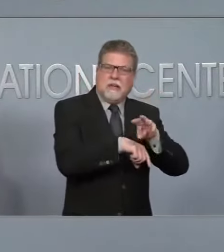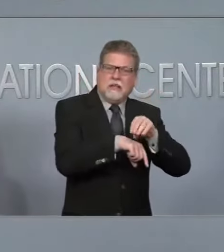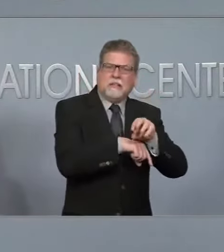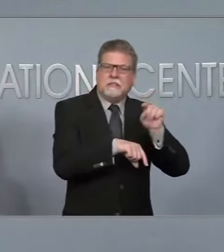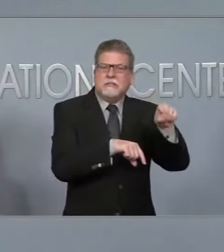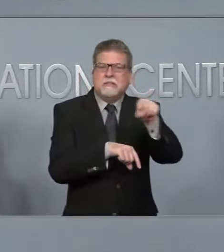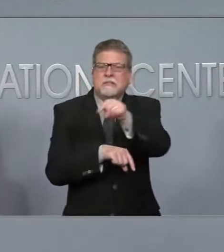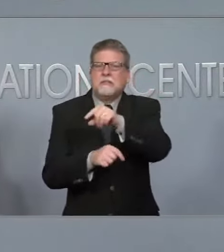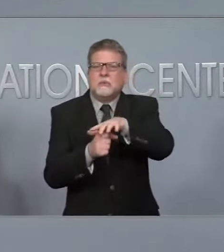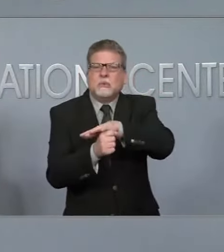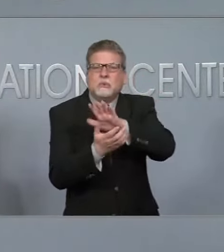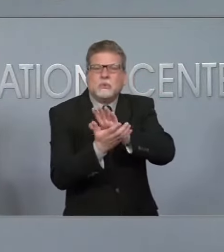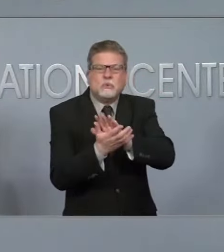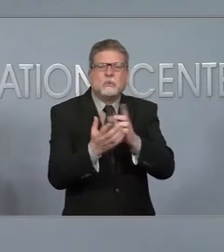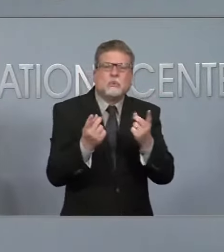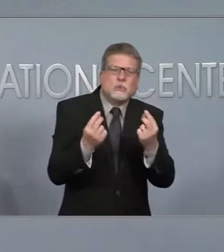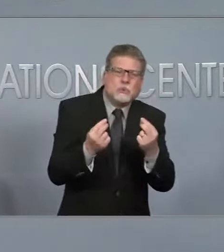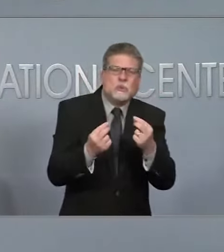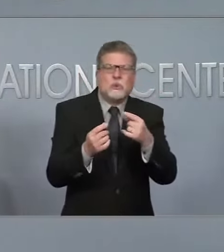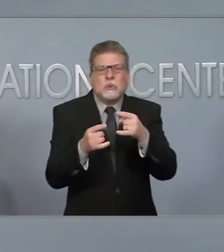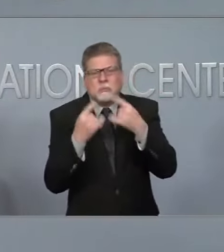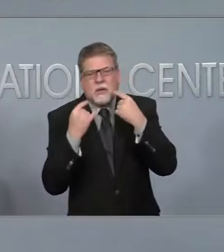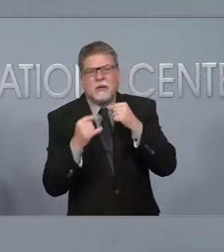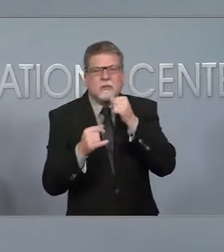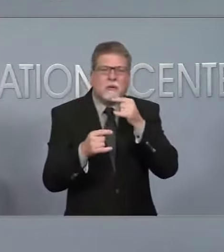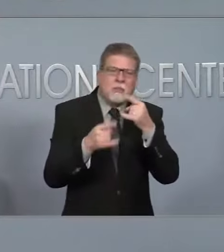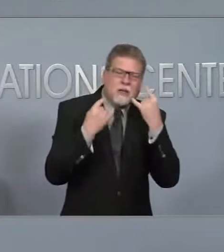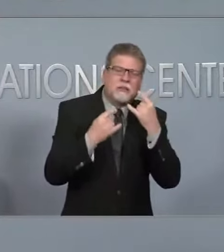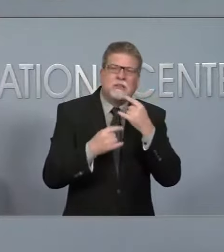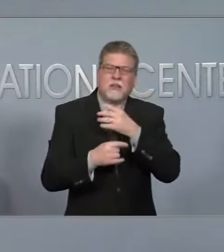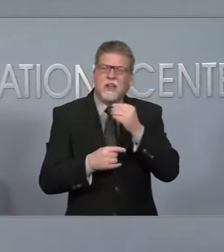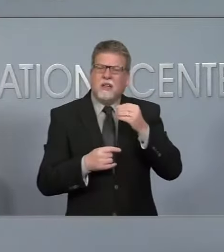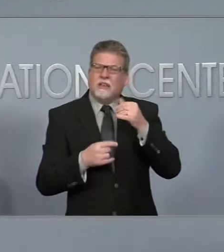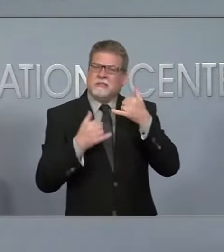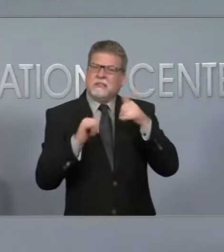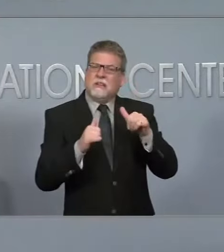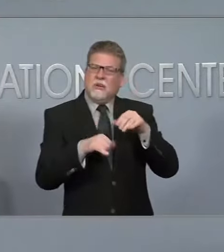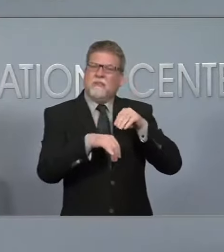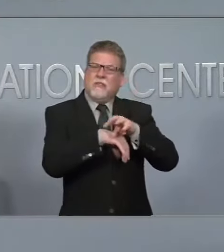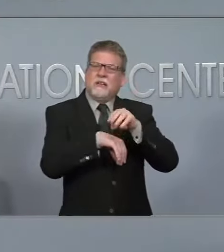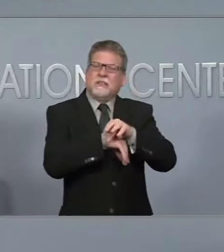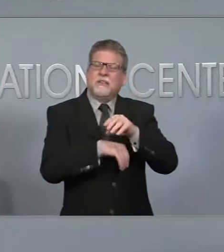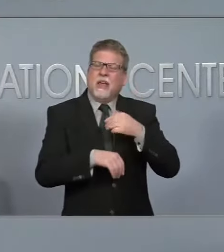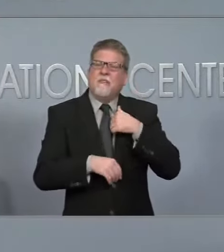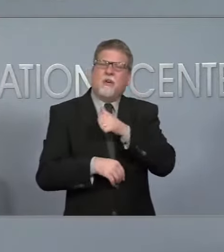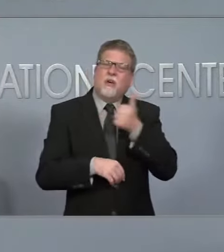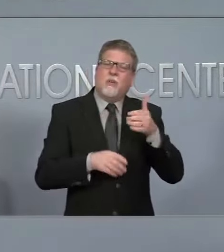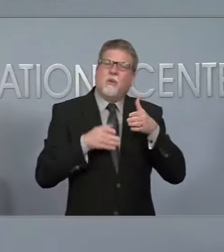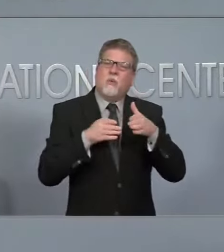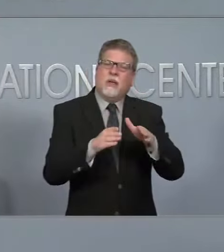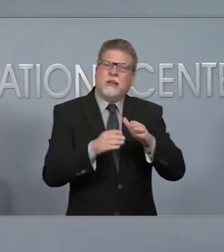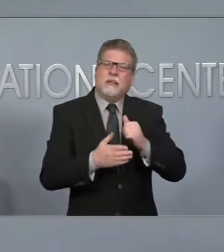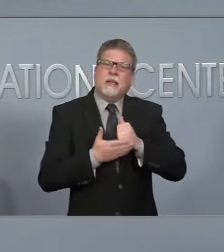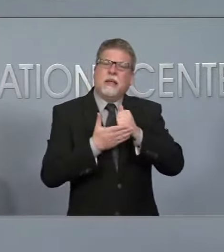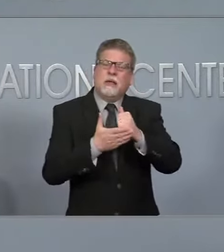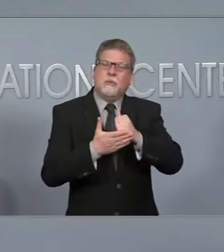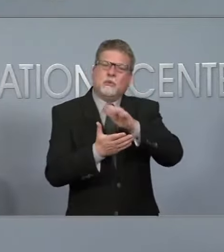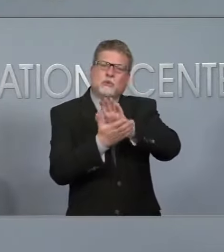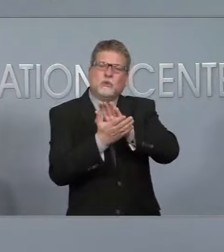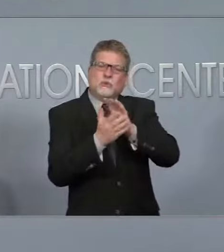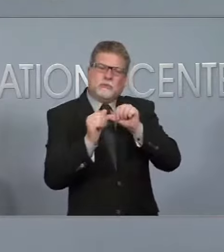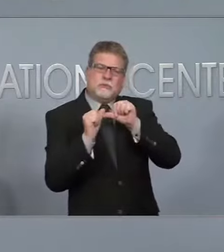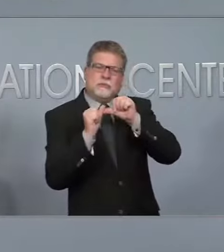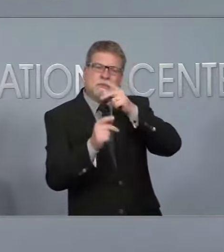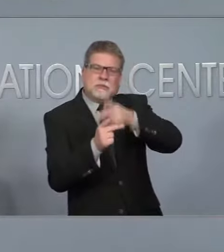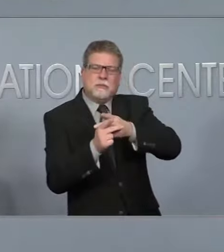about what schools ought to be doing, and it still is. There are other safety precautions that schools are taking to